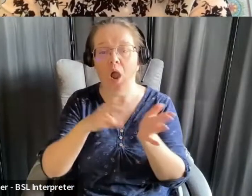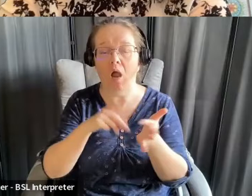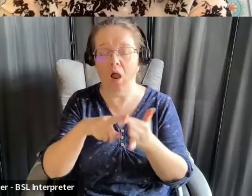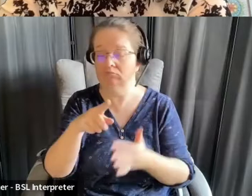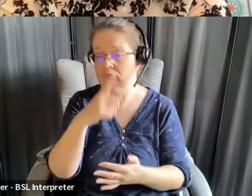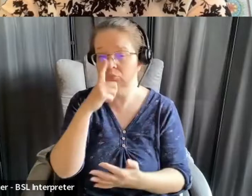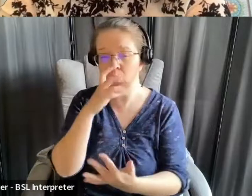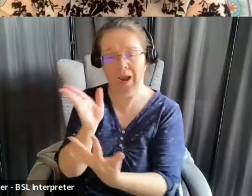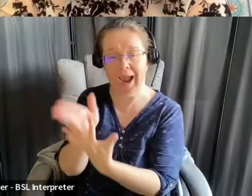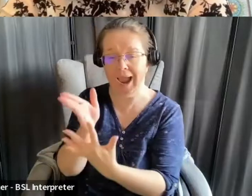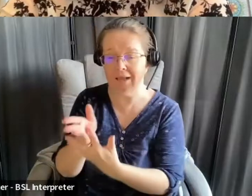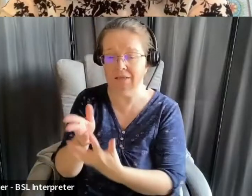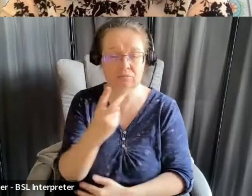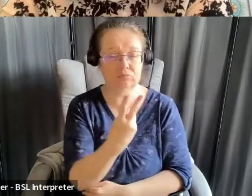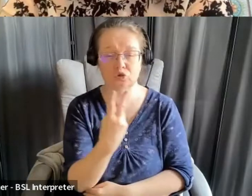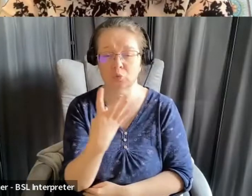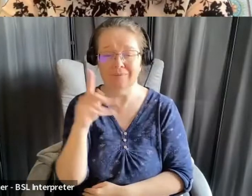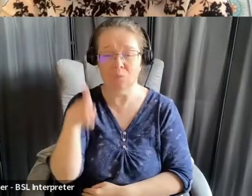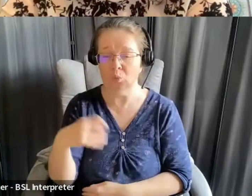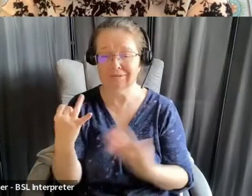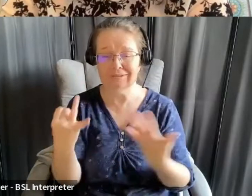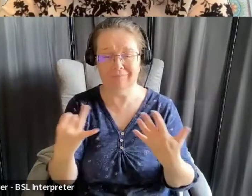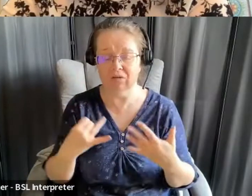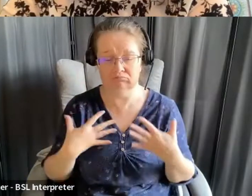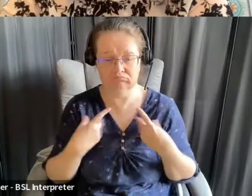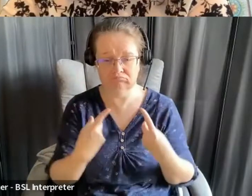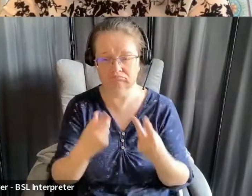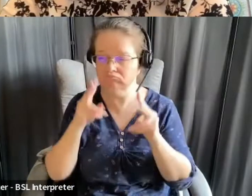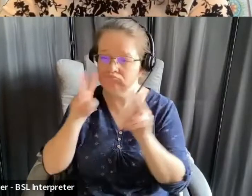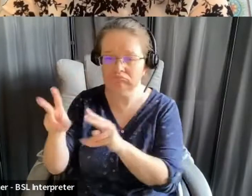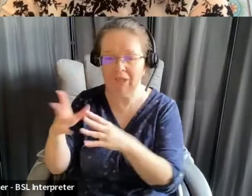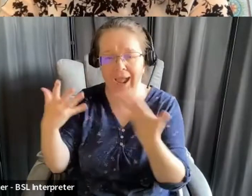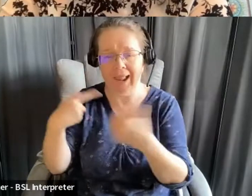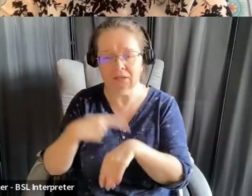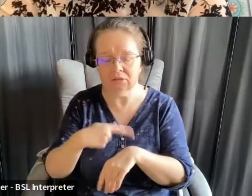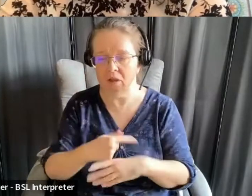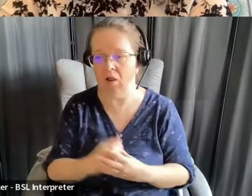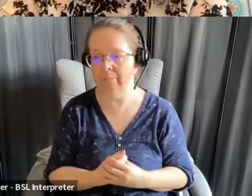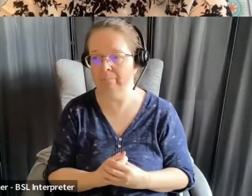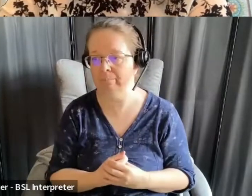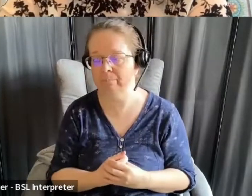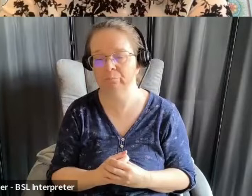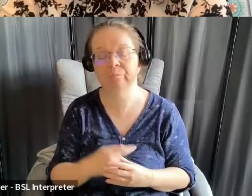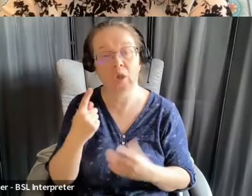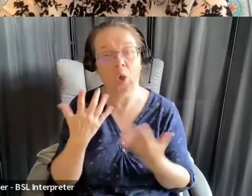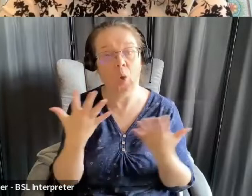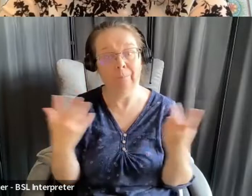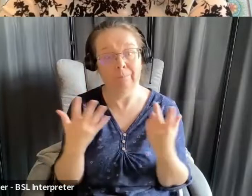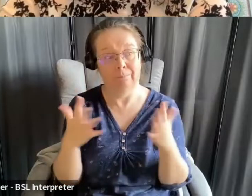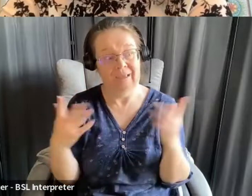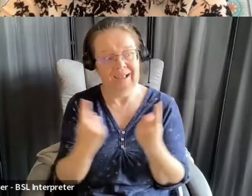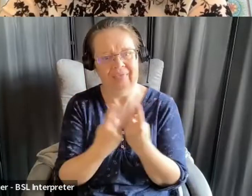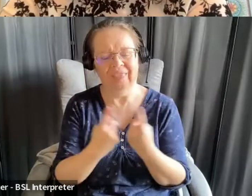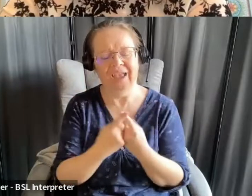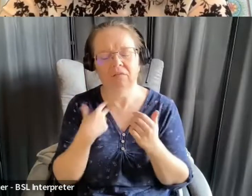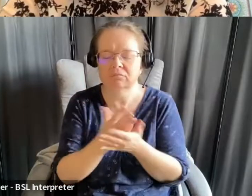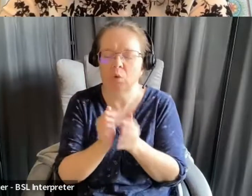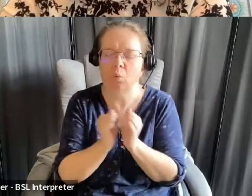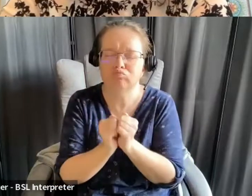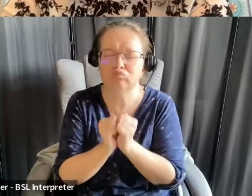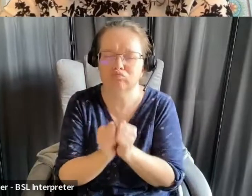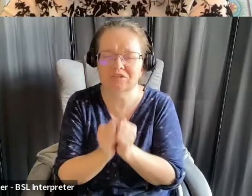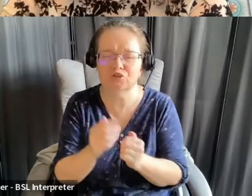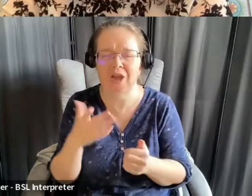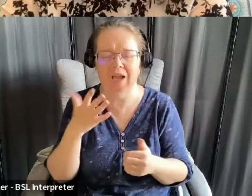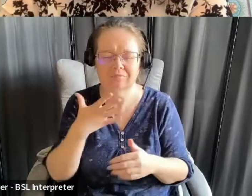access it 24 hours, 7 days a week, should you choose to. One of the big things that we really appreciate and would love for you all to